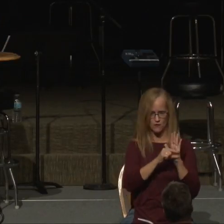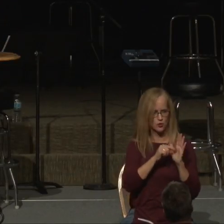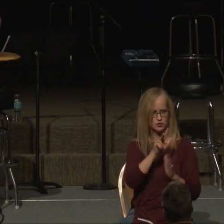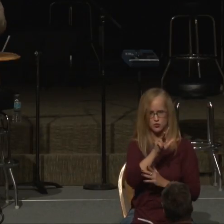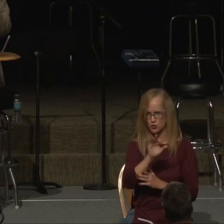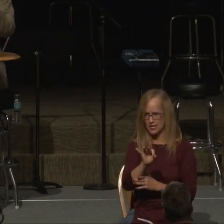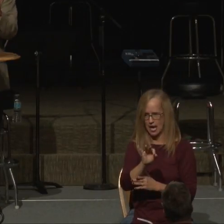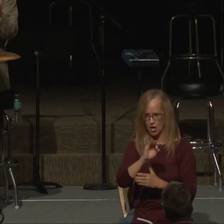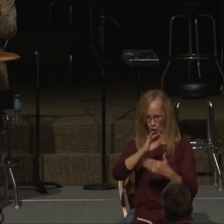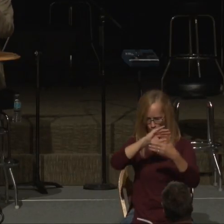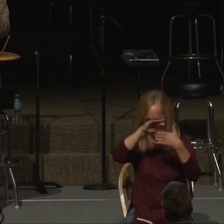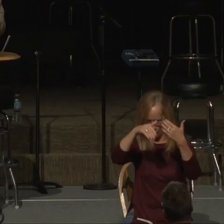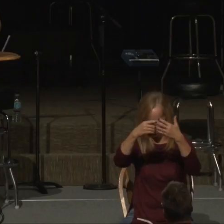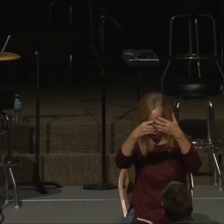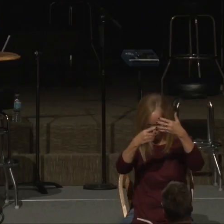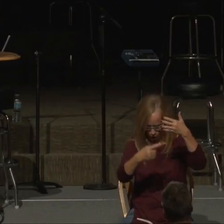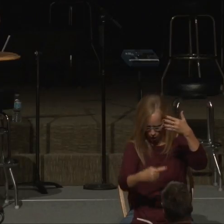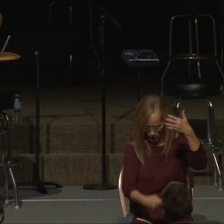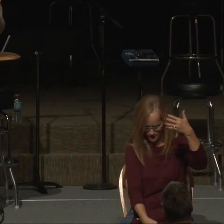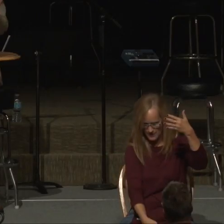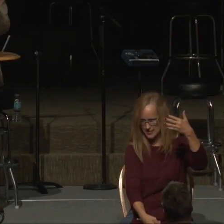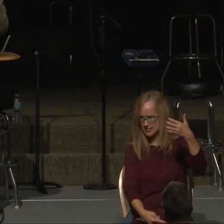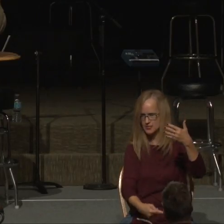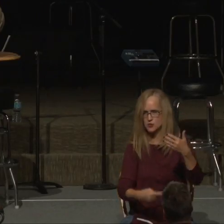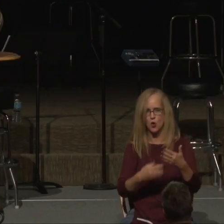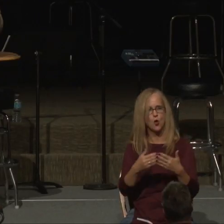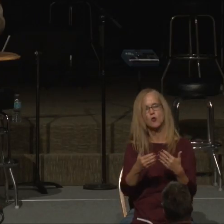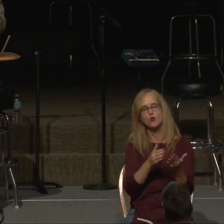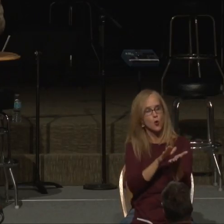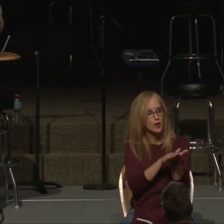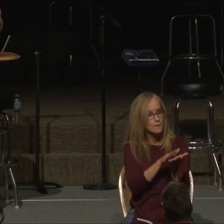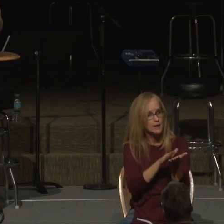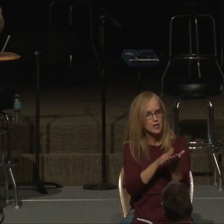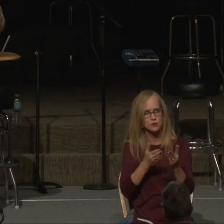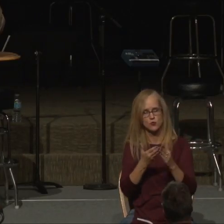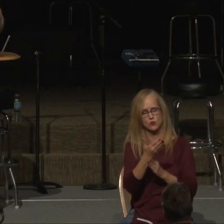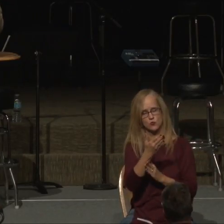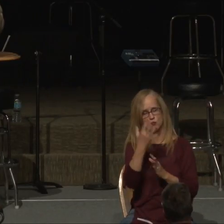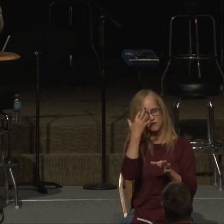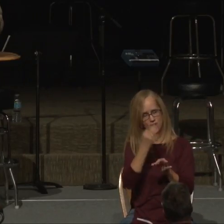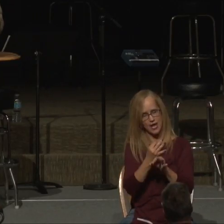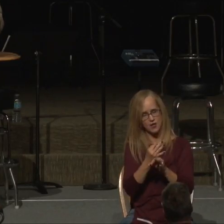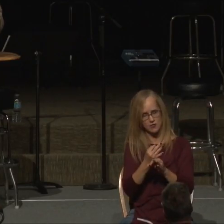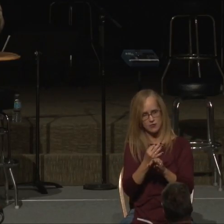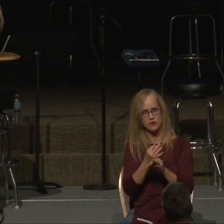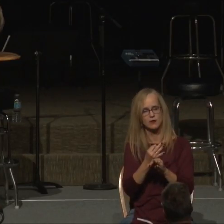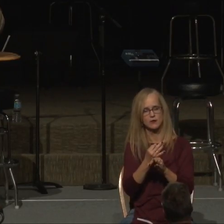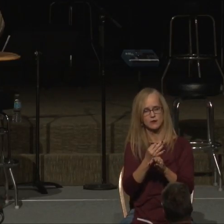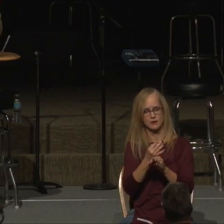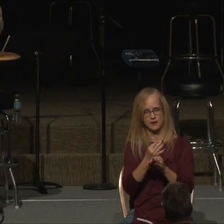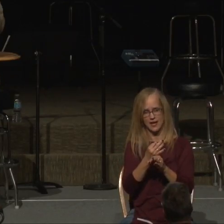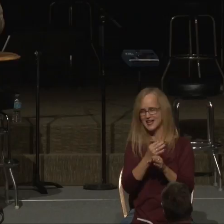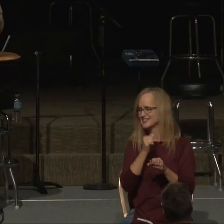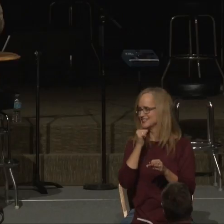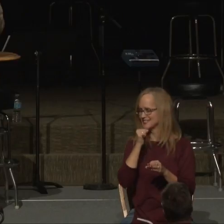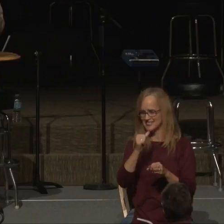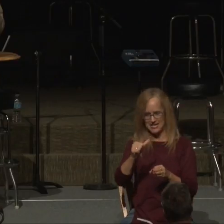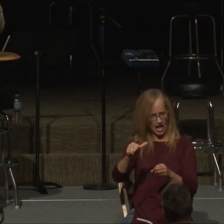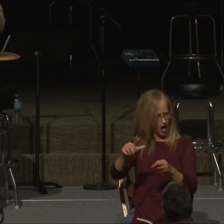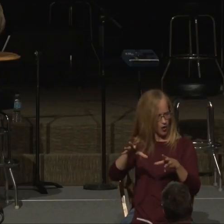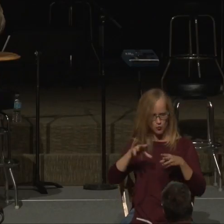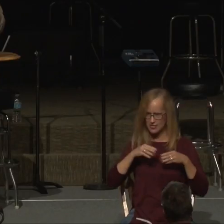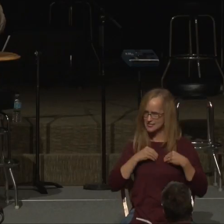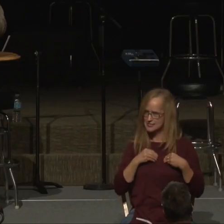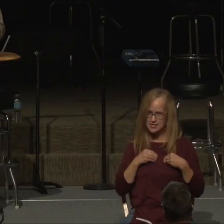all these, though commended through faith, through their faith, did not